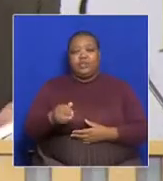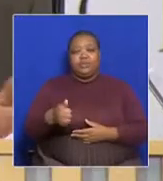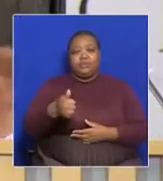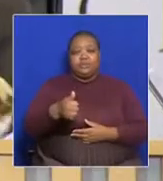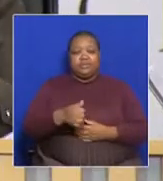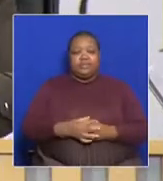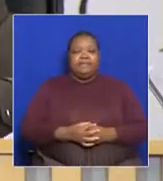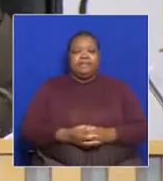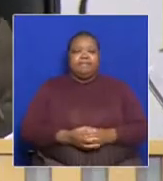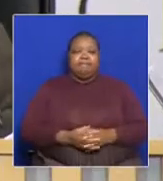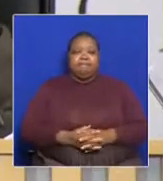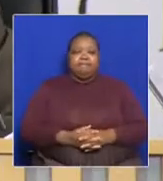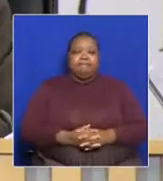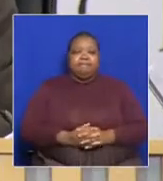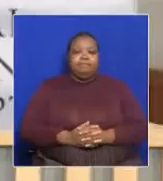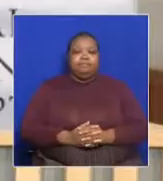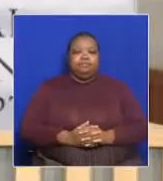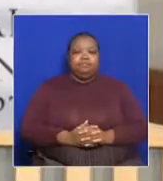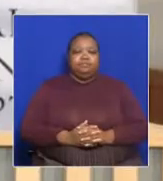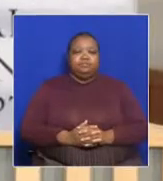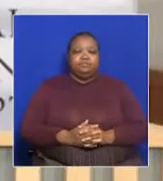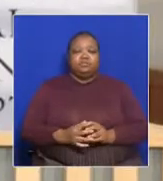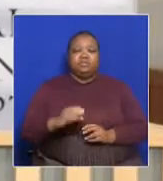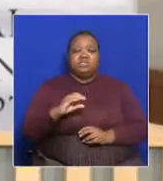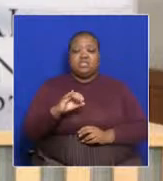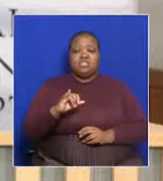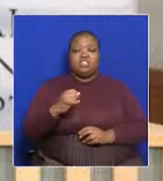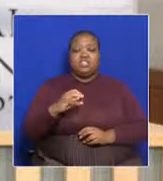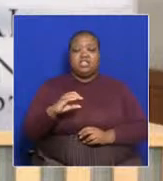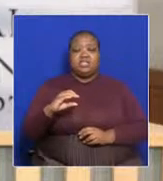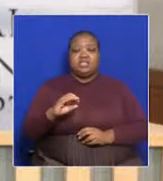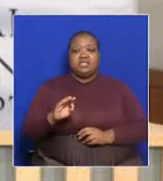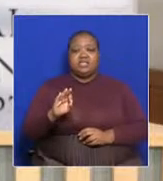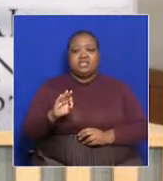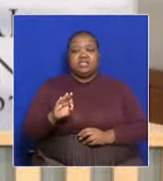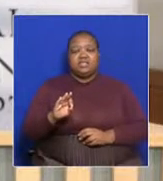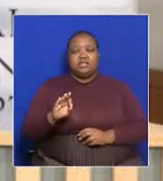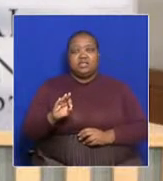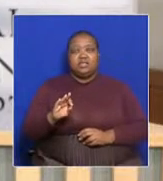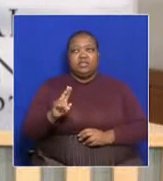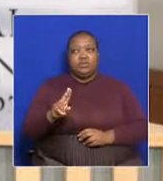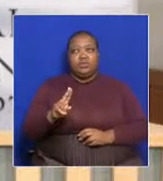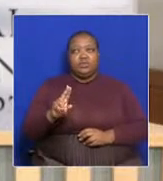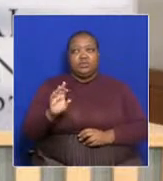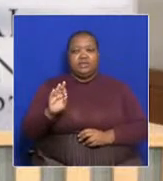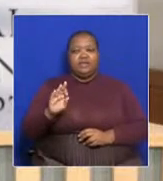that's CJC 3235.